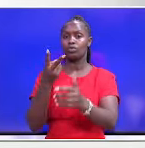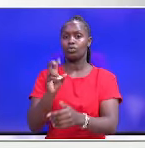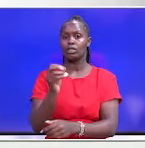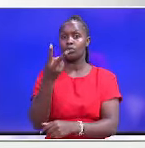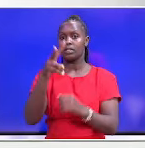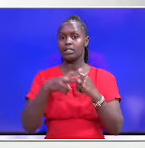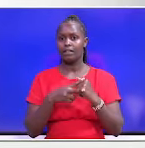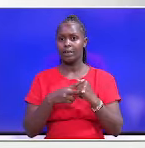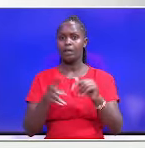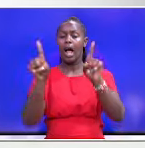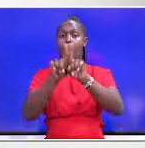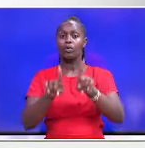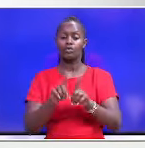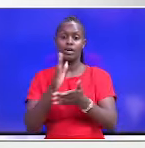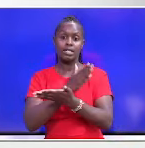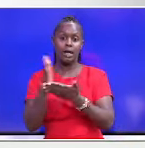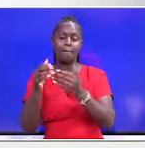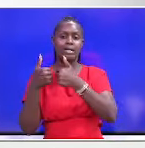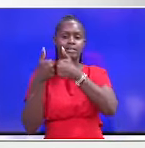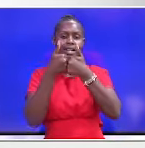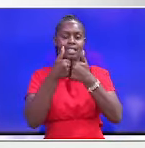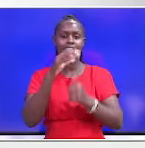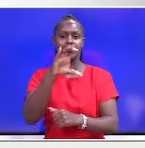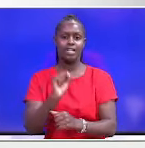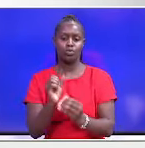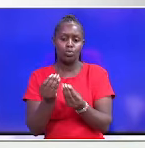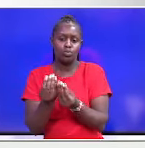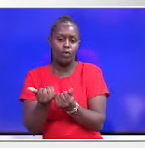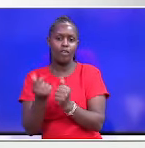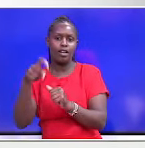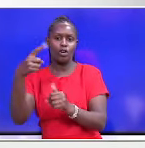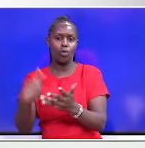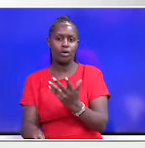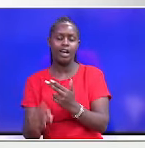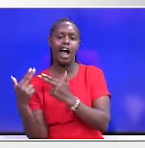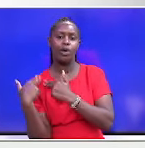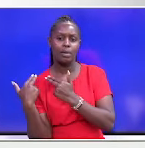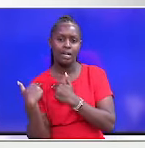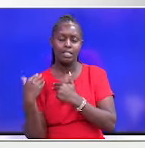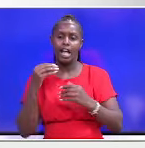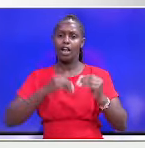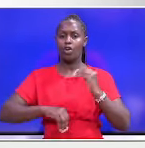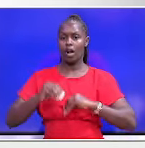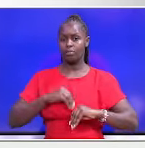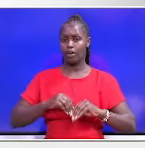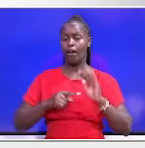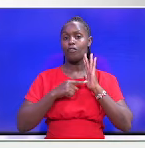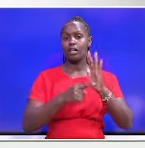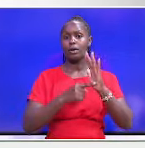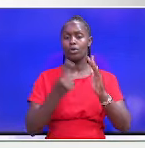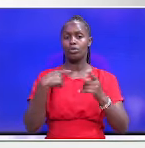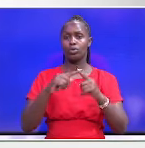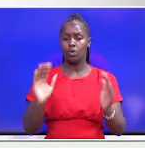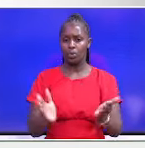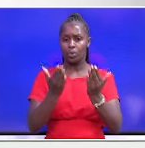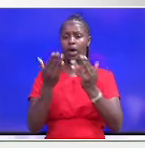Among the critical challenges the CS must address are issues of accountability and corruption. For instance, to strengthen accountability and